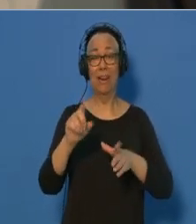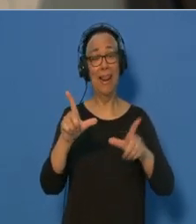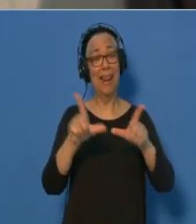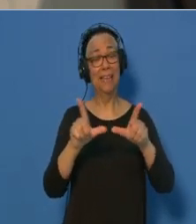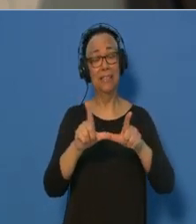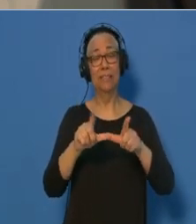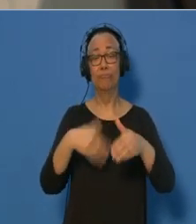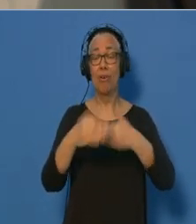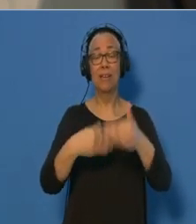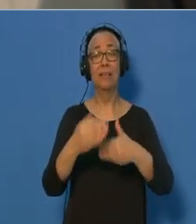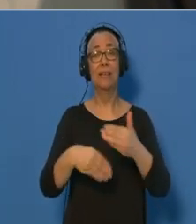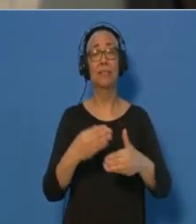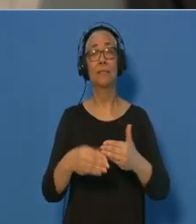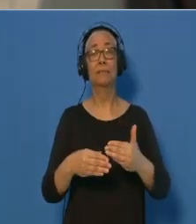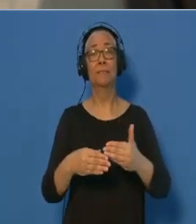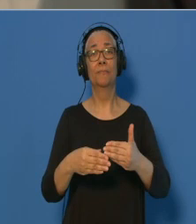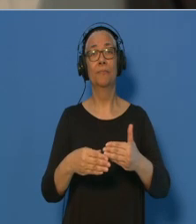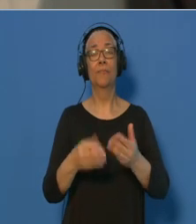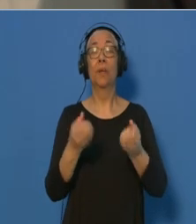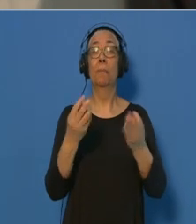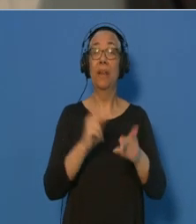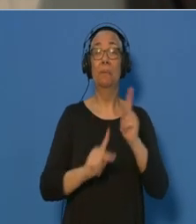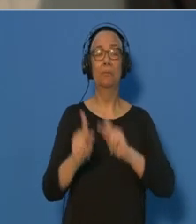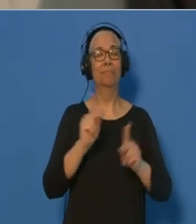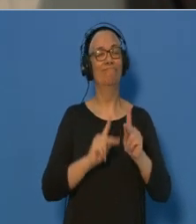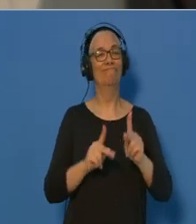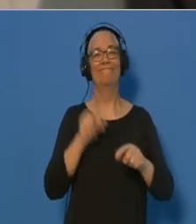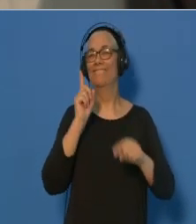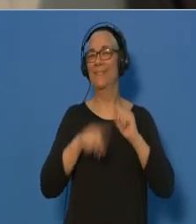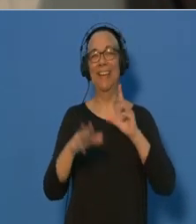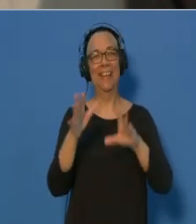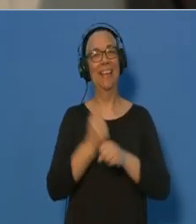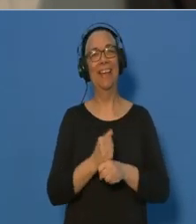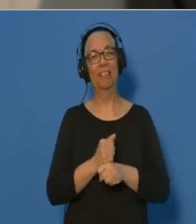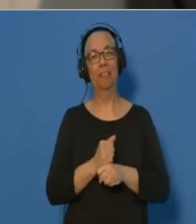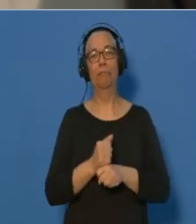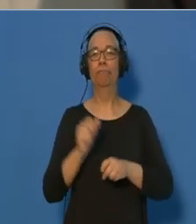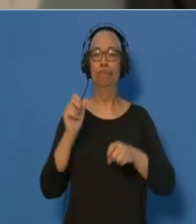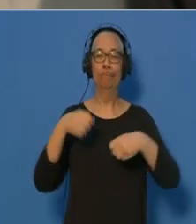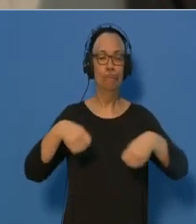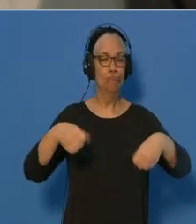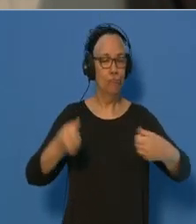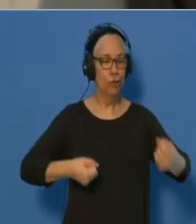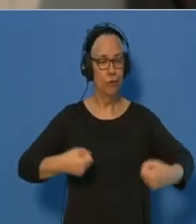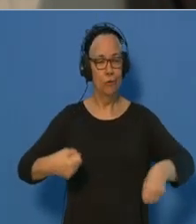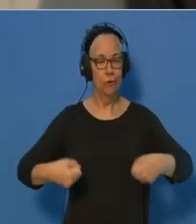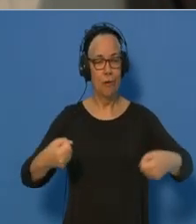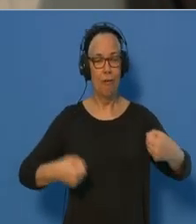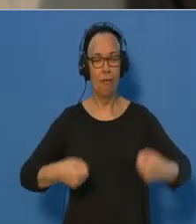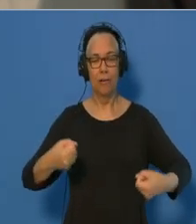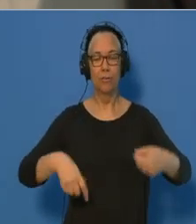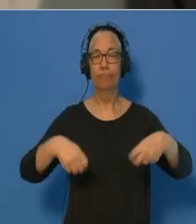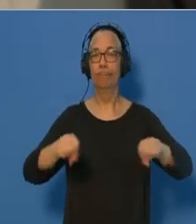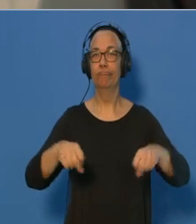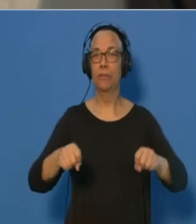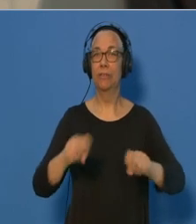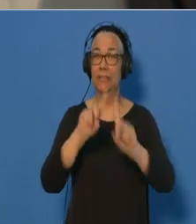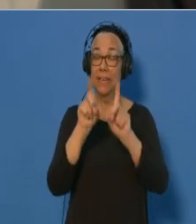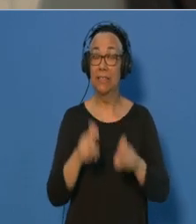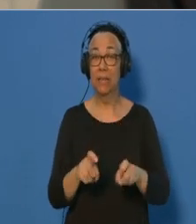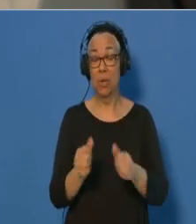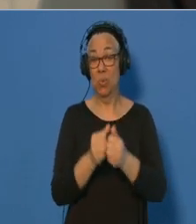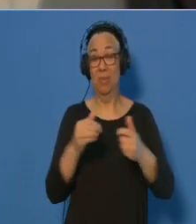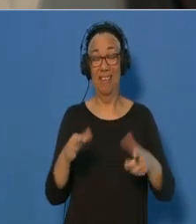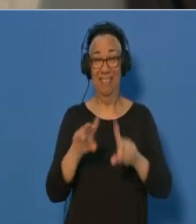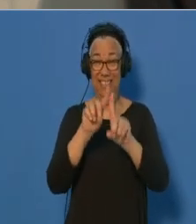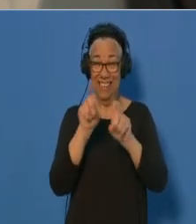process. Many persons were unable to get their vehicles examined. Without a successful examination,